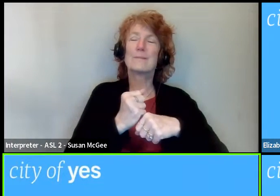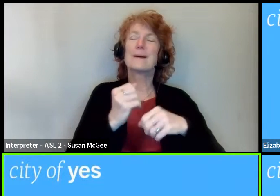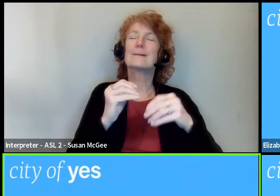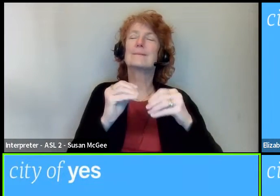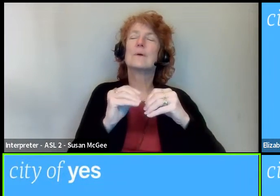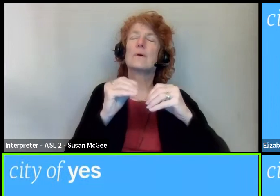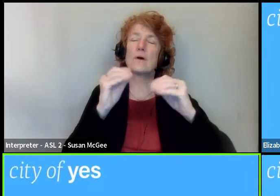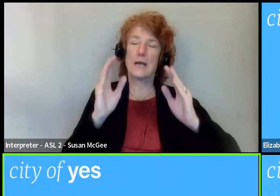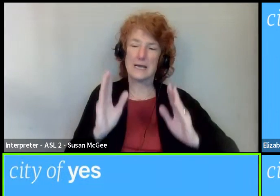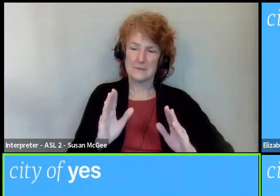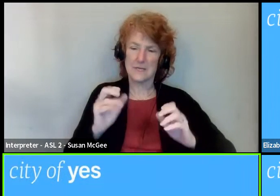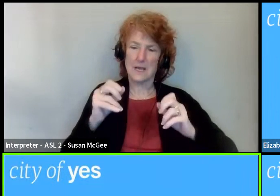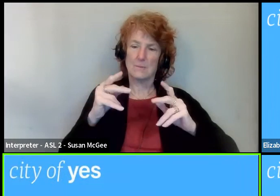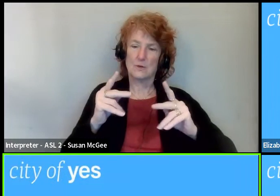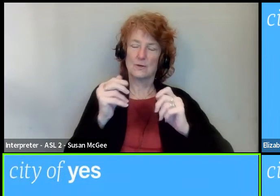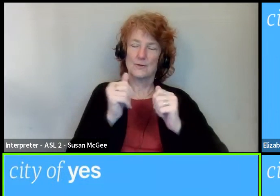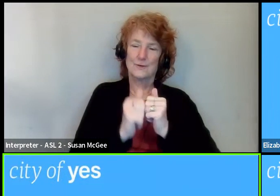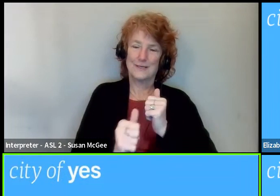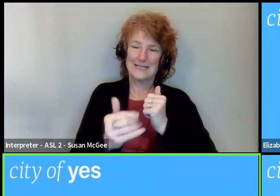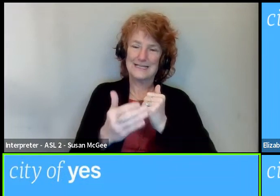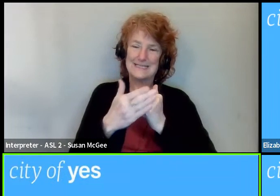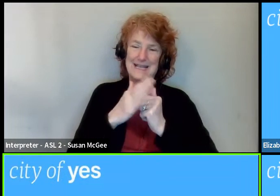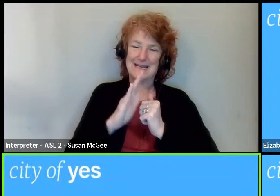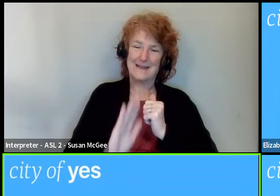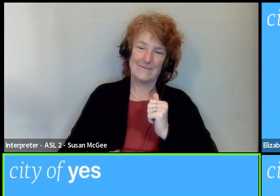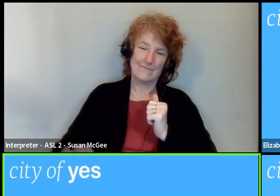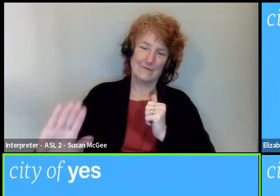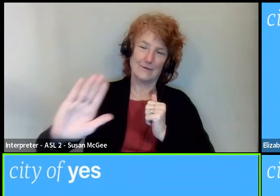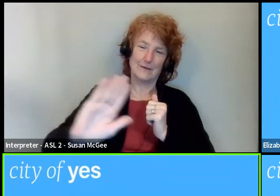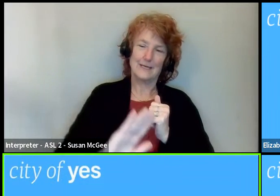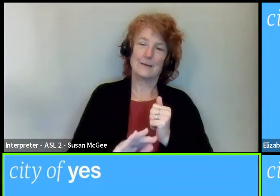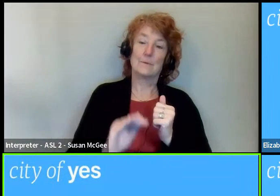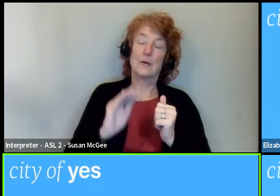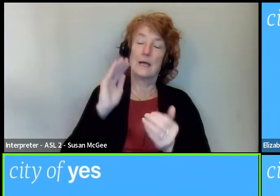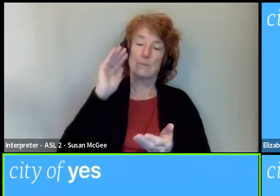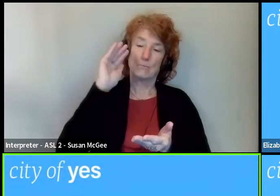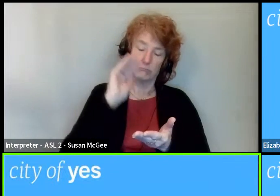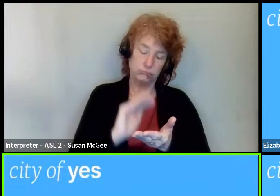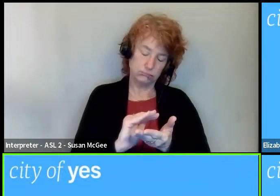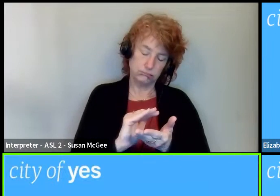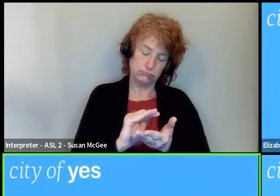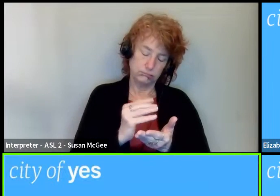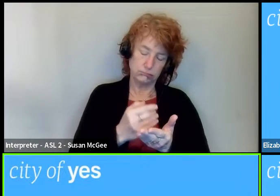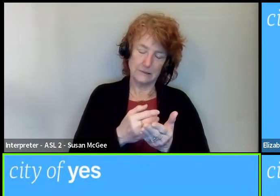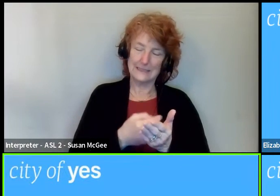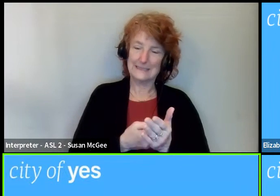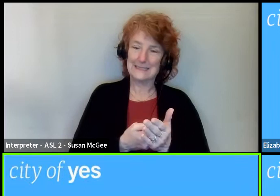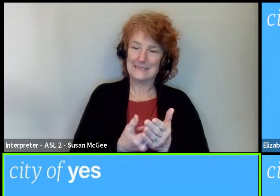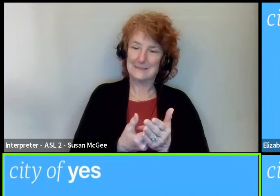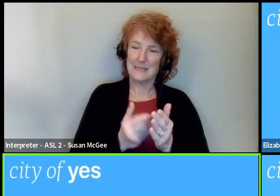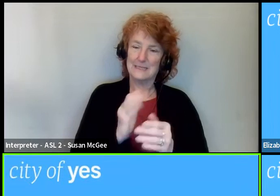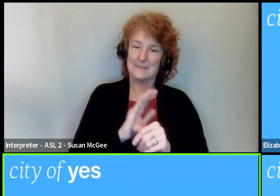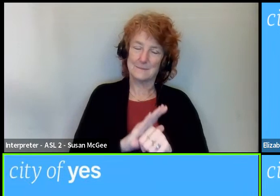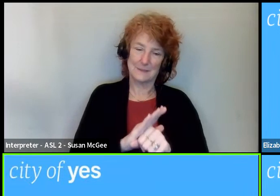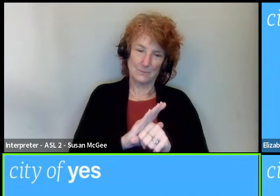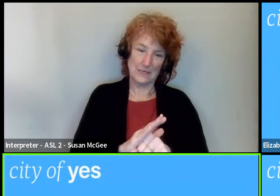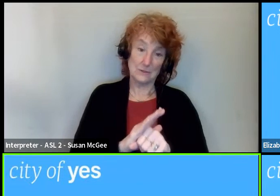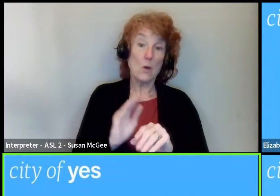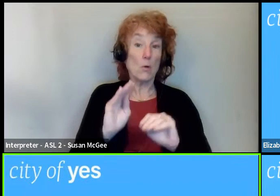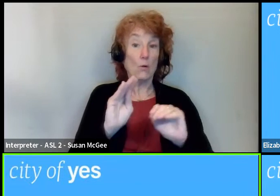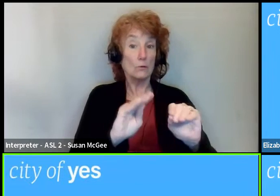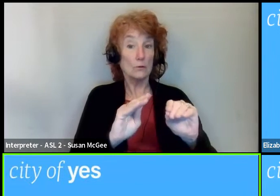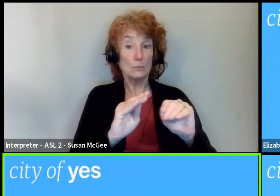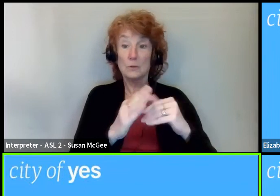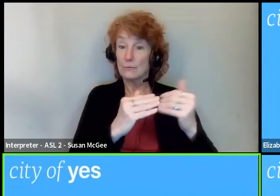help to reduce displacement pressure, and it'll give people the option to stay in their current place or to move into new housing in whatever neighborhood they would like.